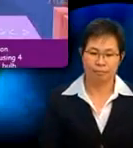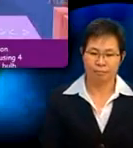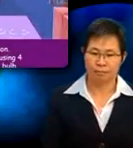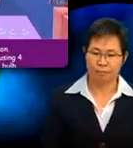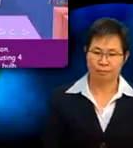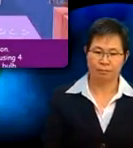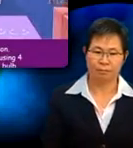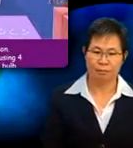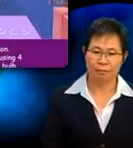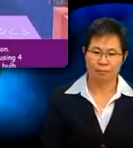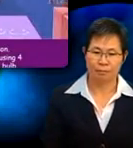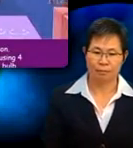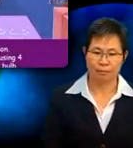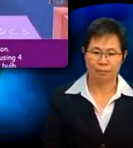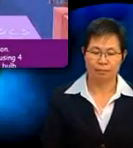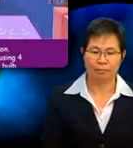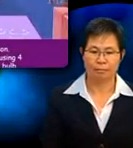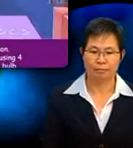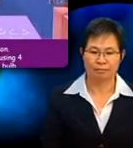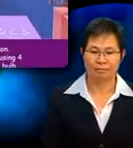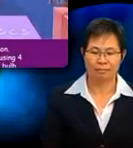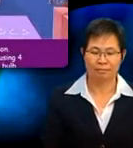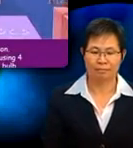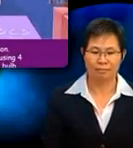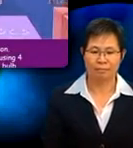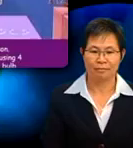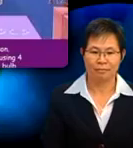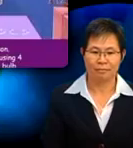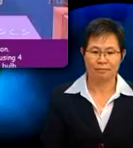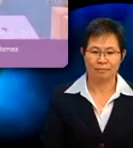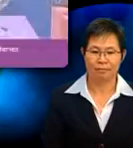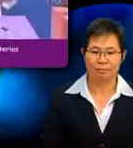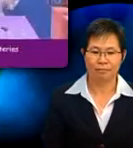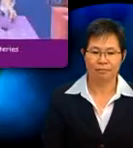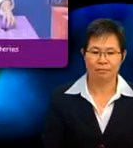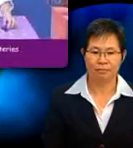Which one will bright up the bulb?